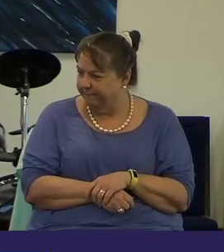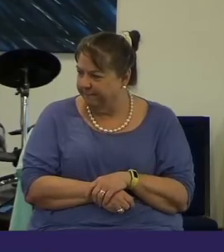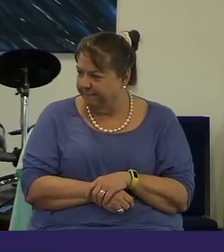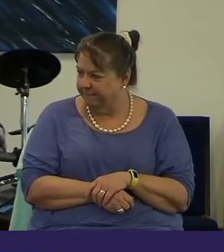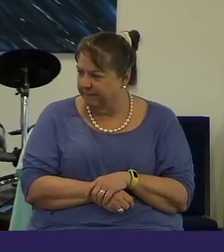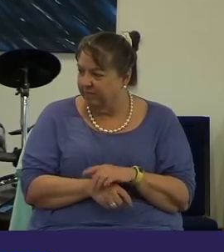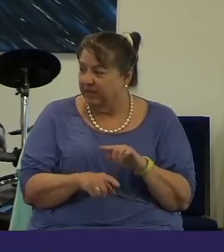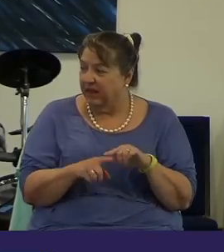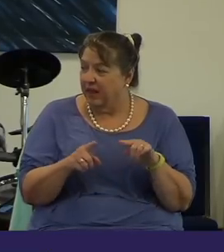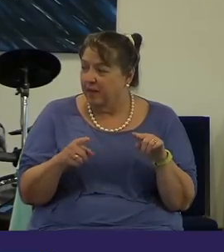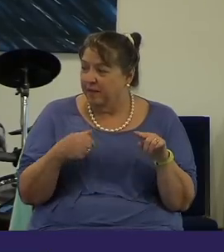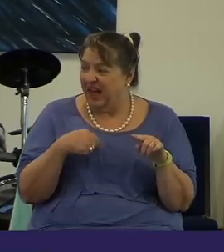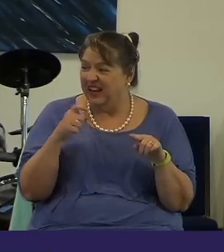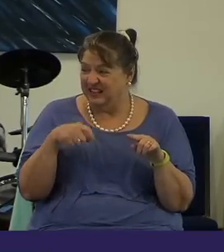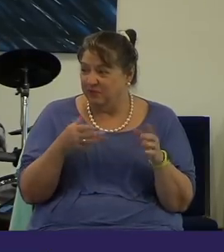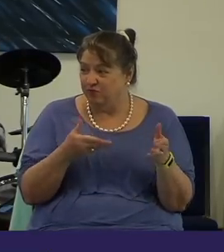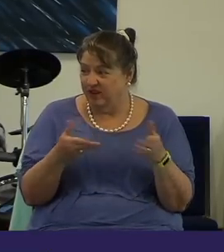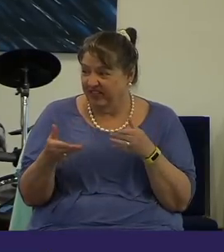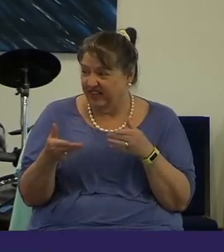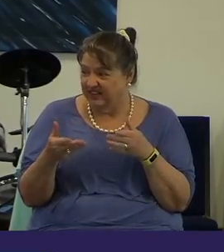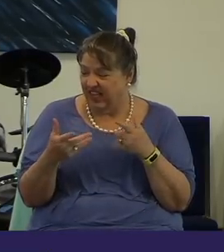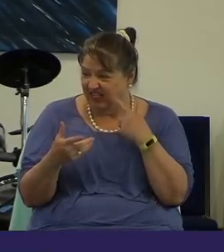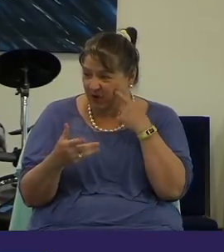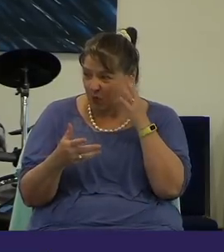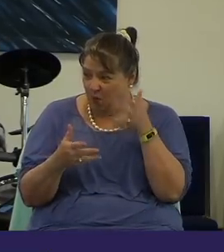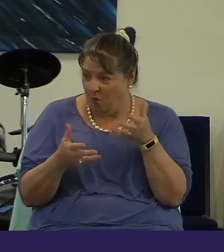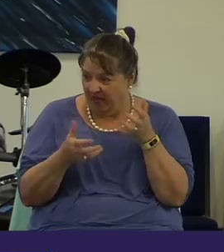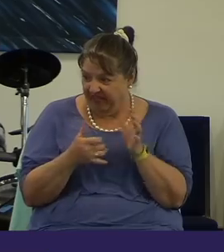But I will bring this, because they're going to want this.